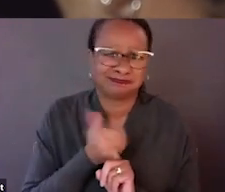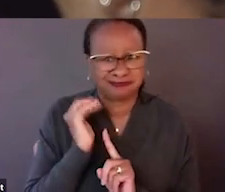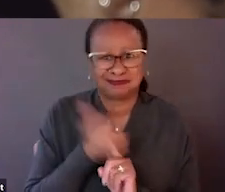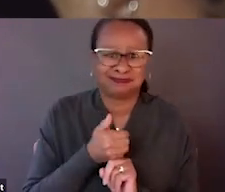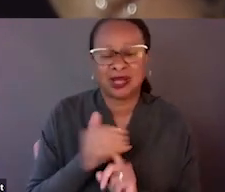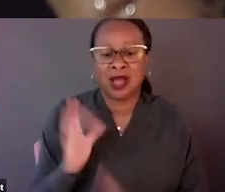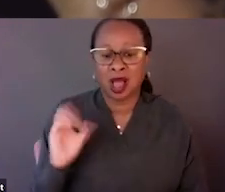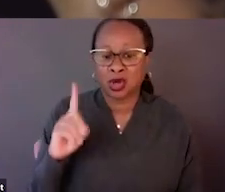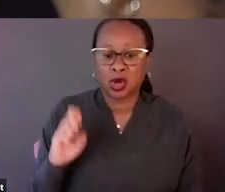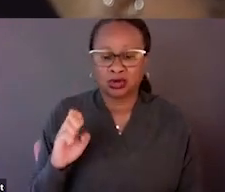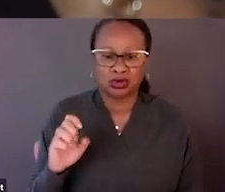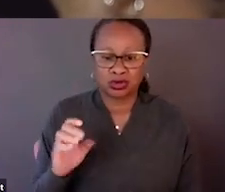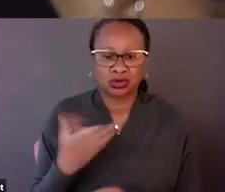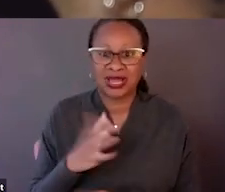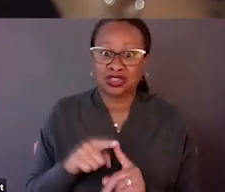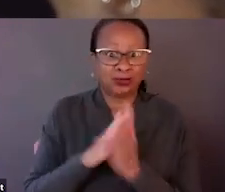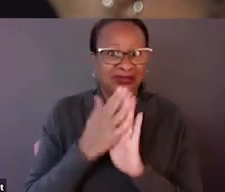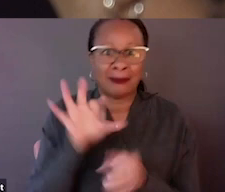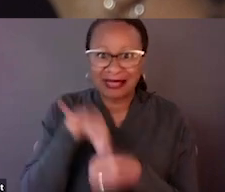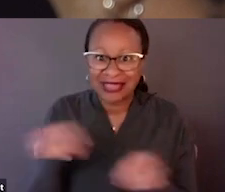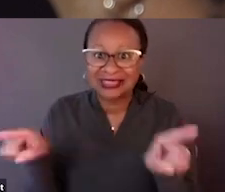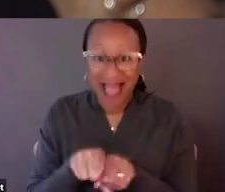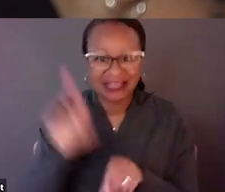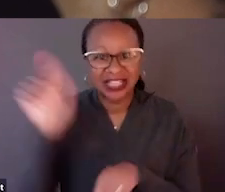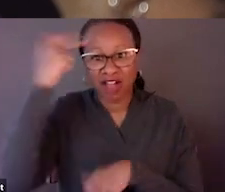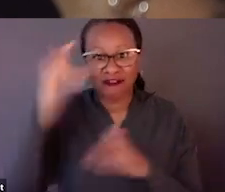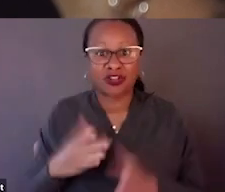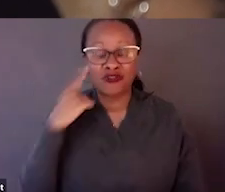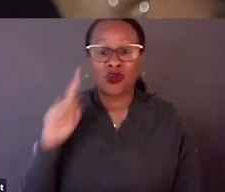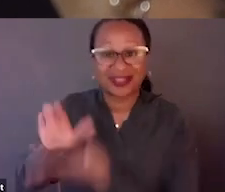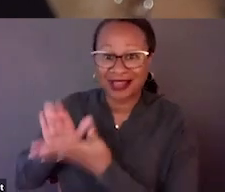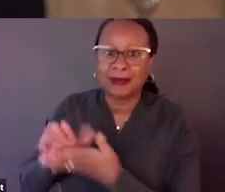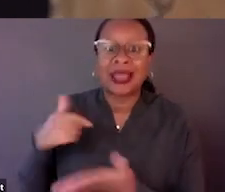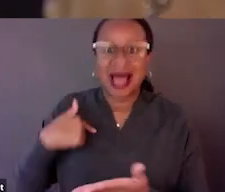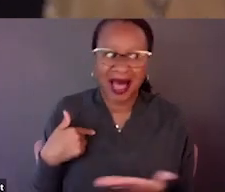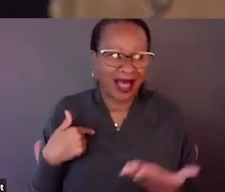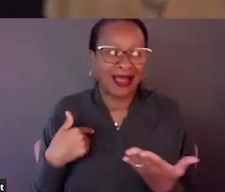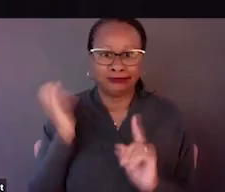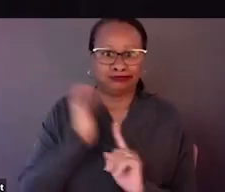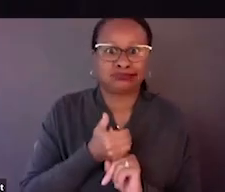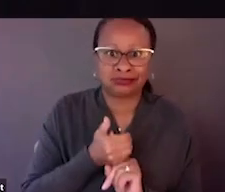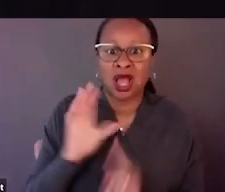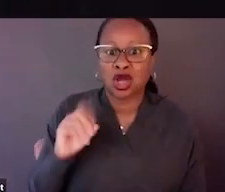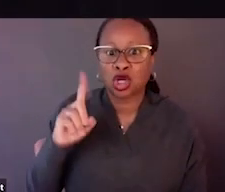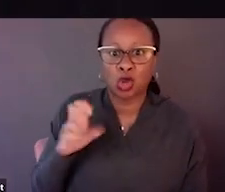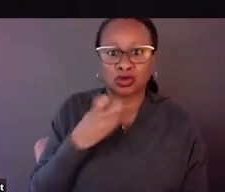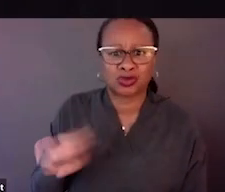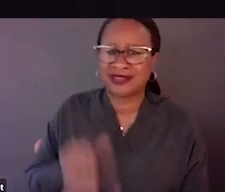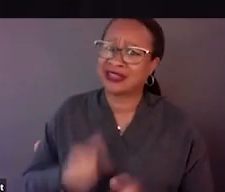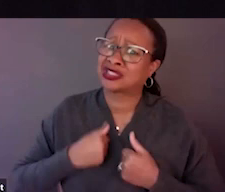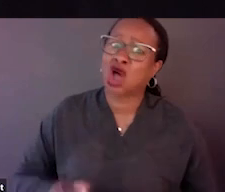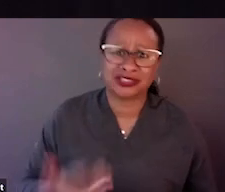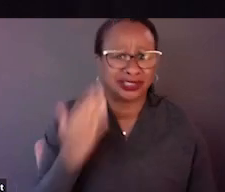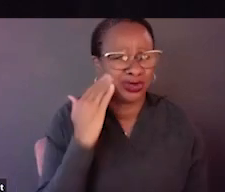know, even to get elected, you know, even to, you know, and it's exhausting. You know how it is. It's exhausting. Yeah, it